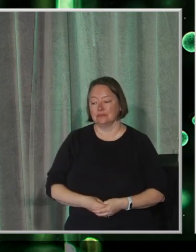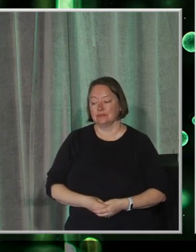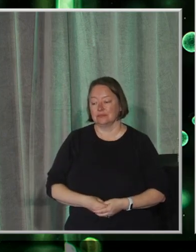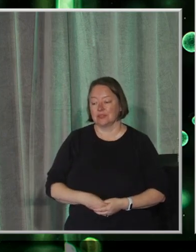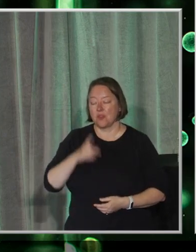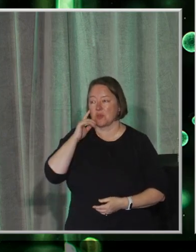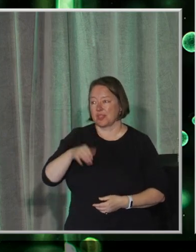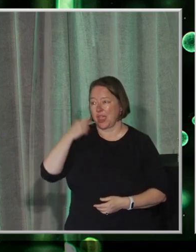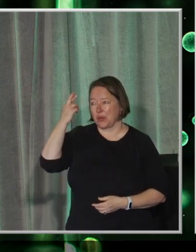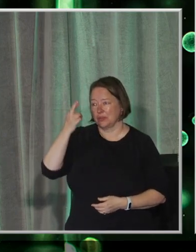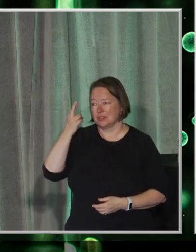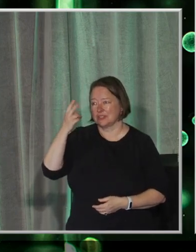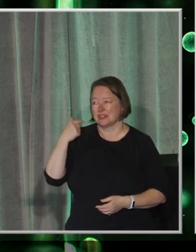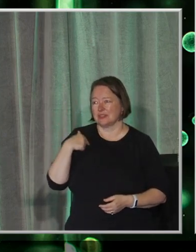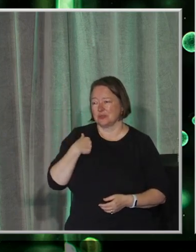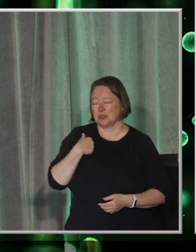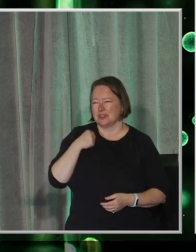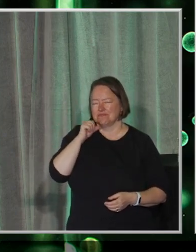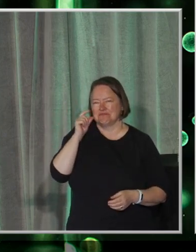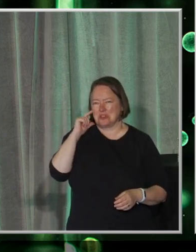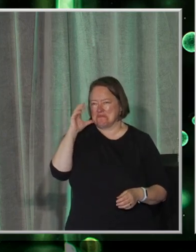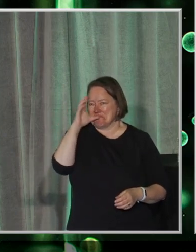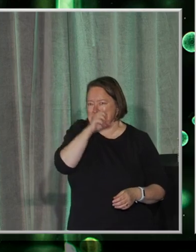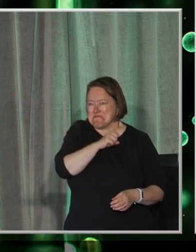And for that reason, we do not expect